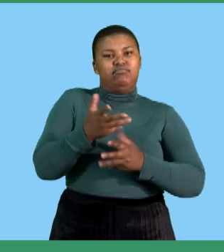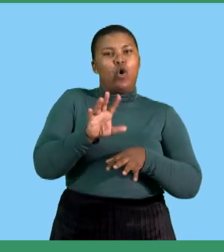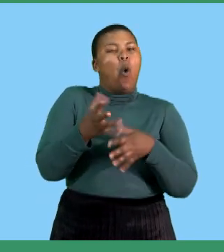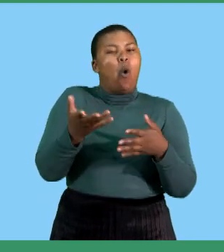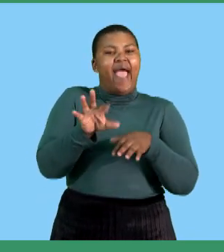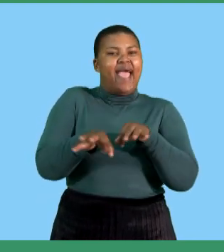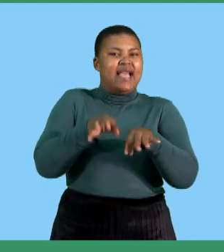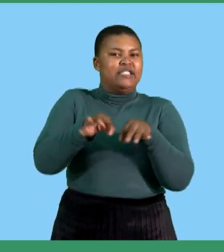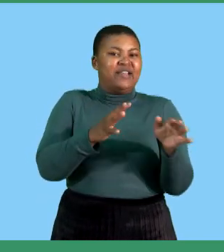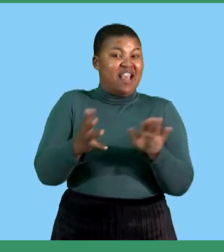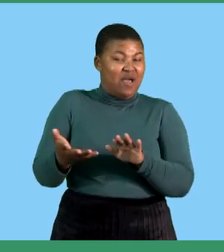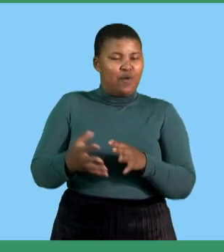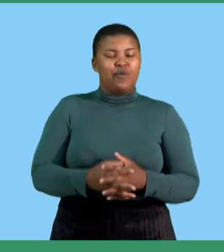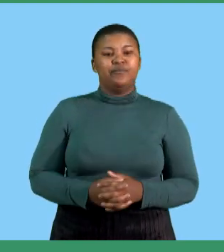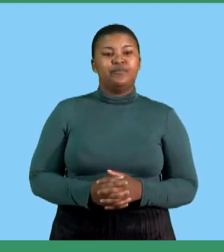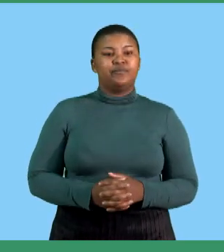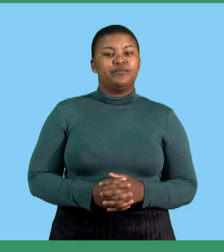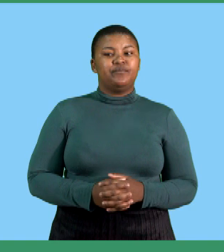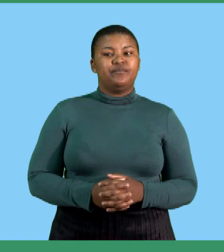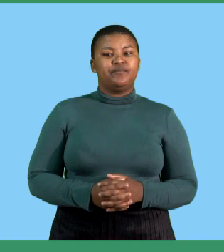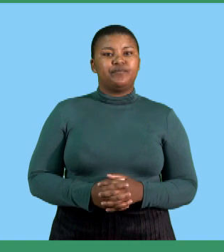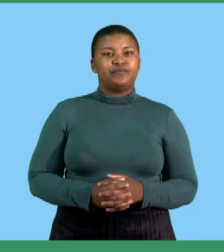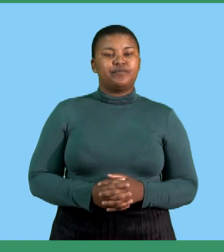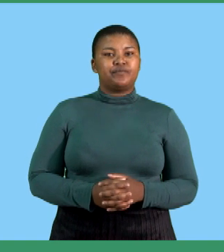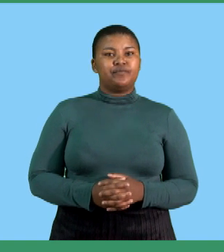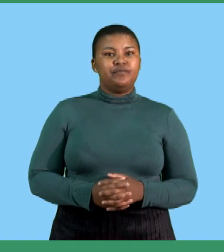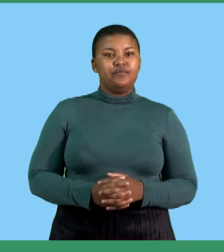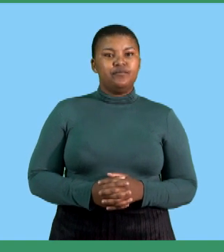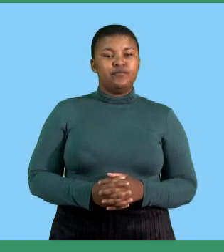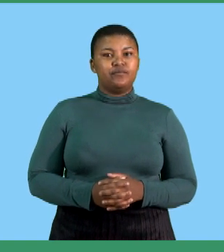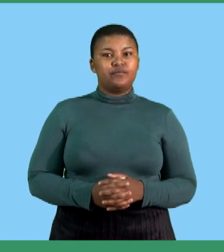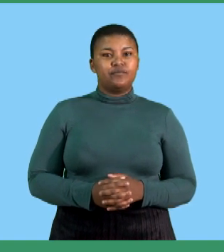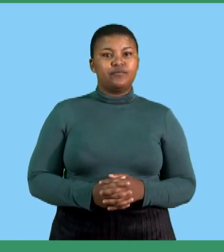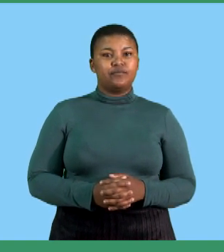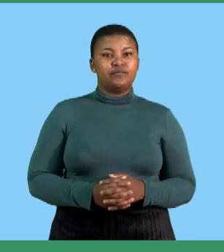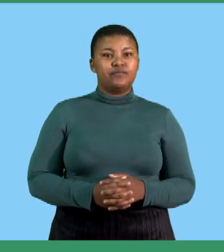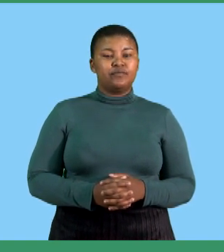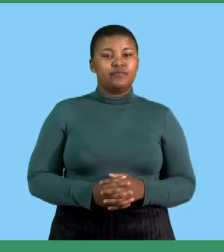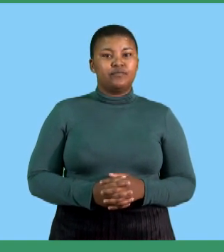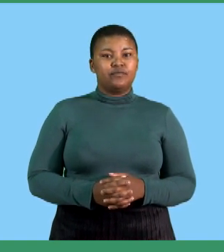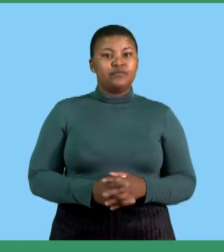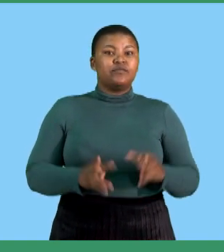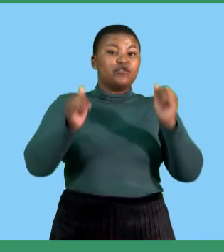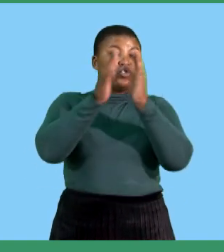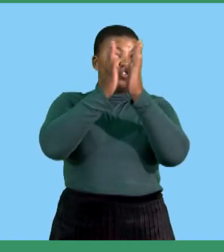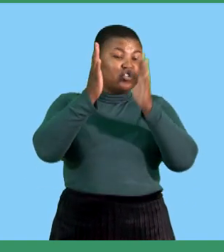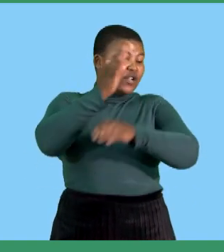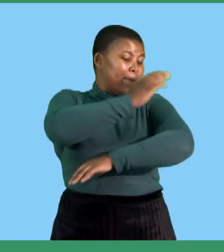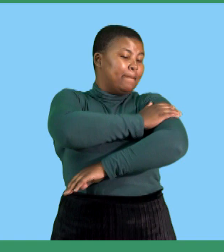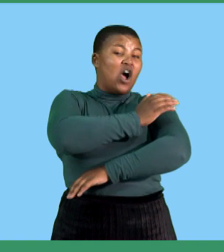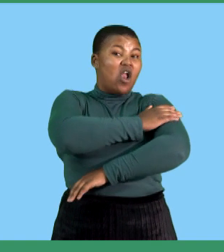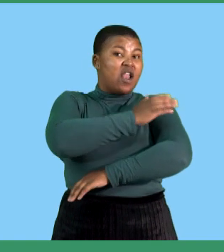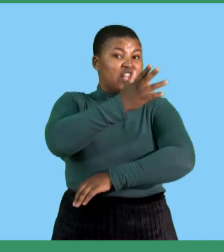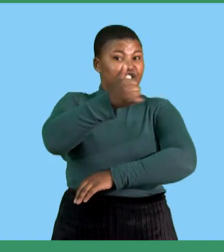the relationship between the business functions? Firstly, we are going to say that the general management